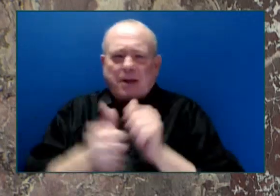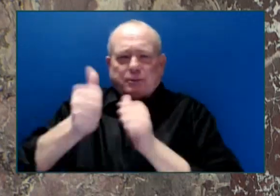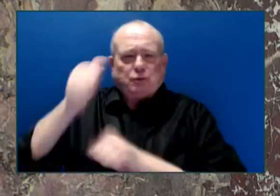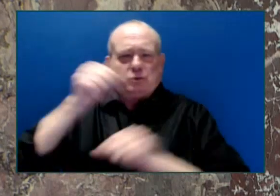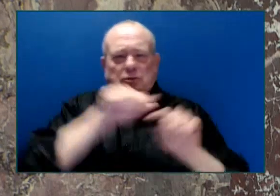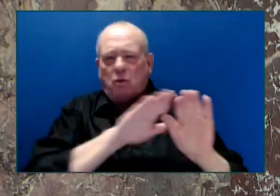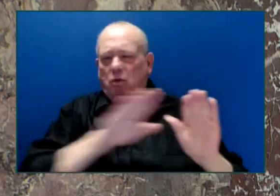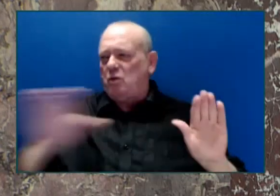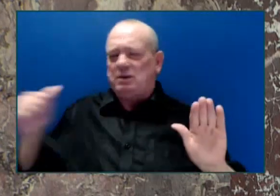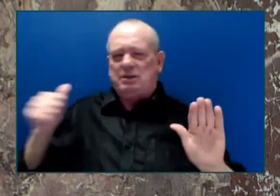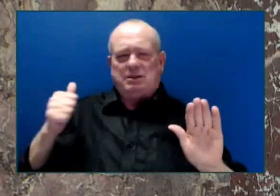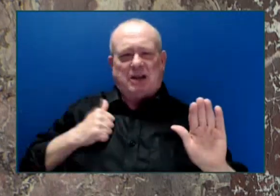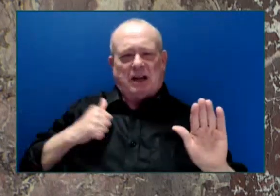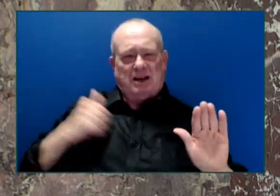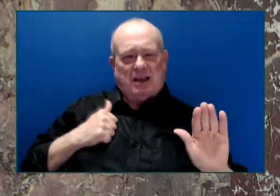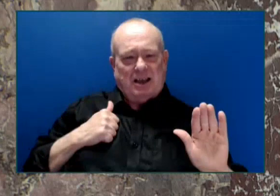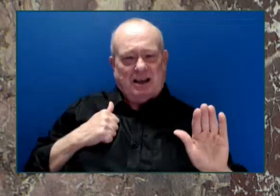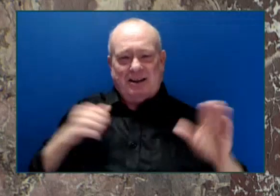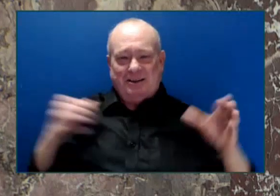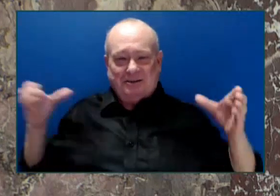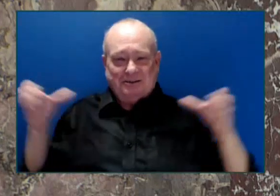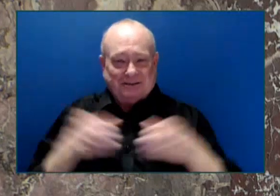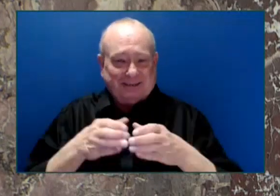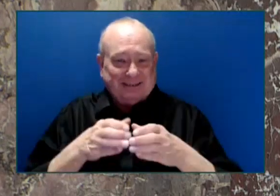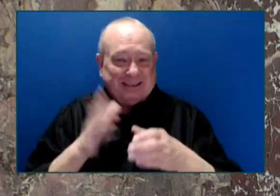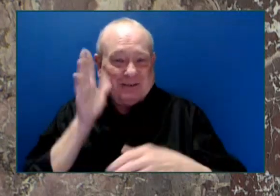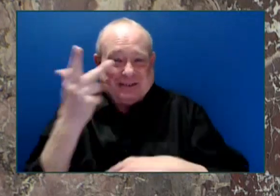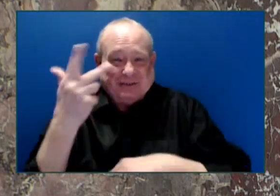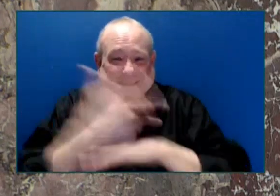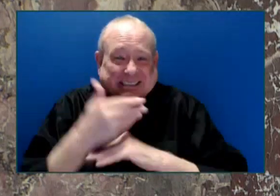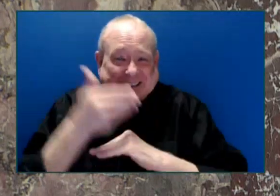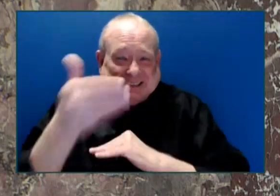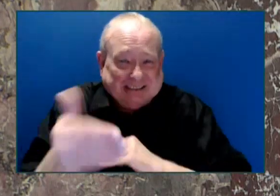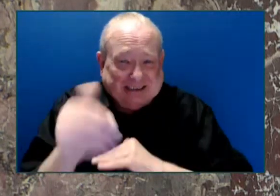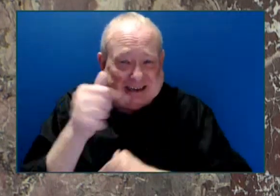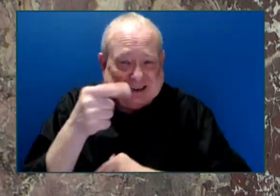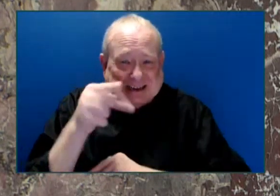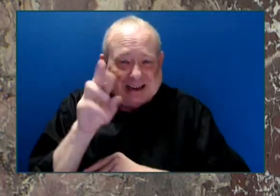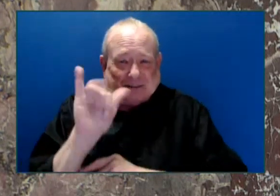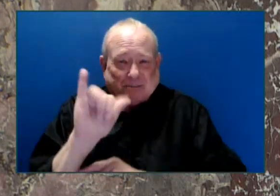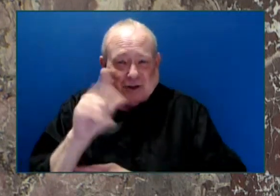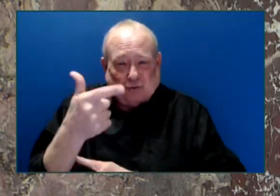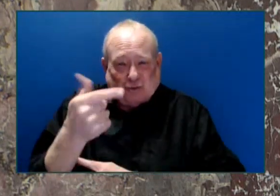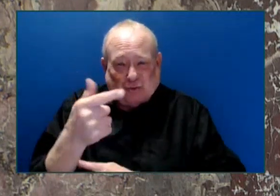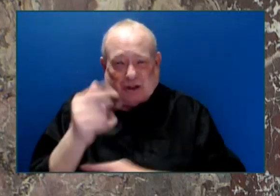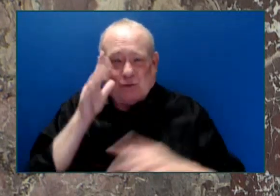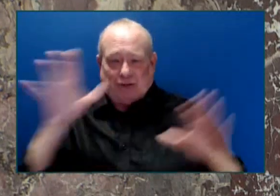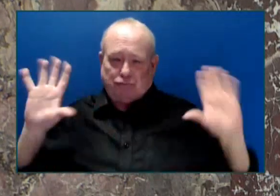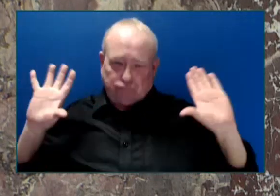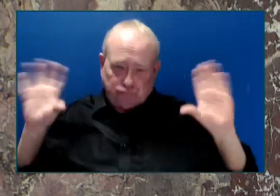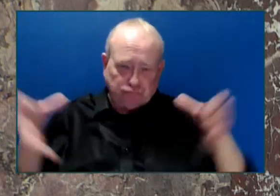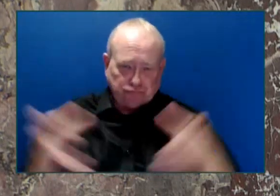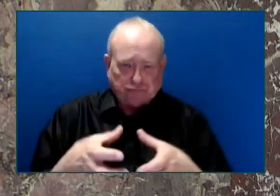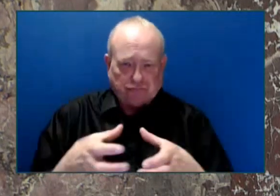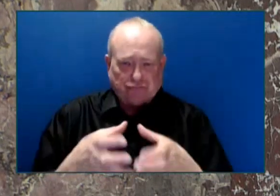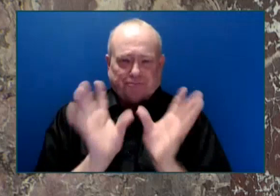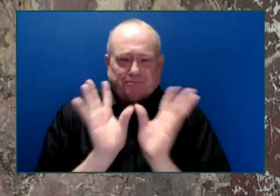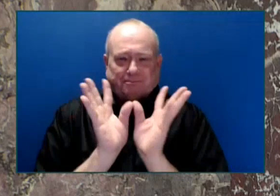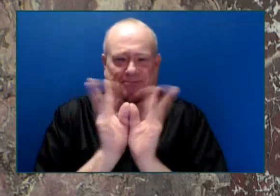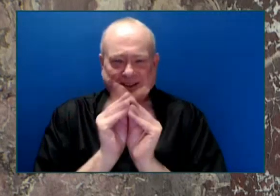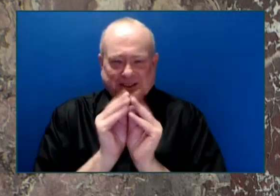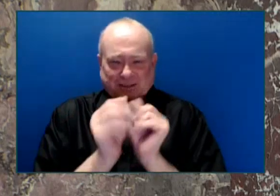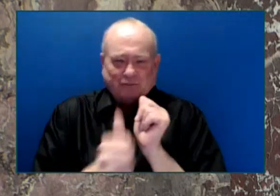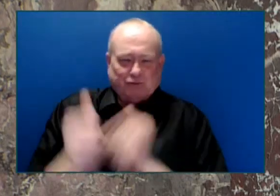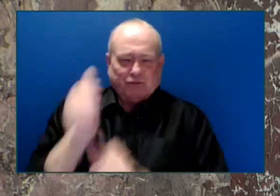21st, in just 3 days, in an emergency meeting called for by all the premiers to respond to this issue that we're seeing across the